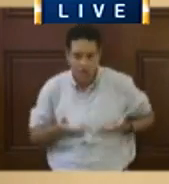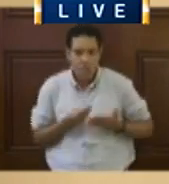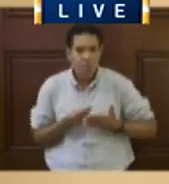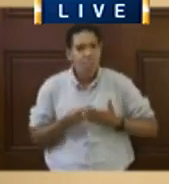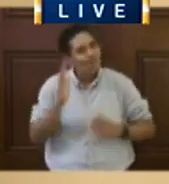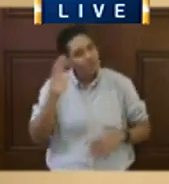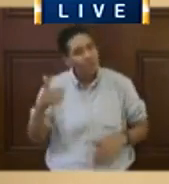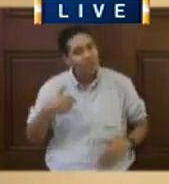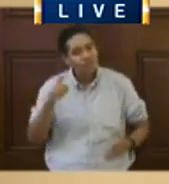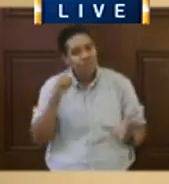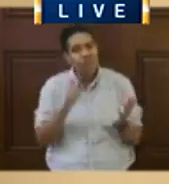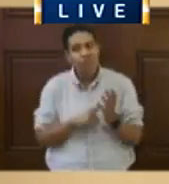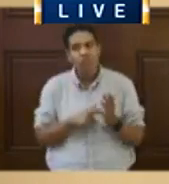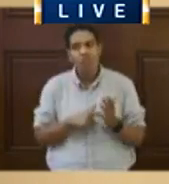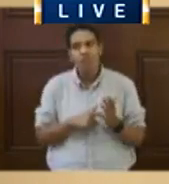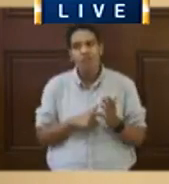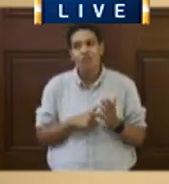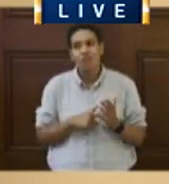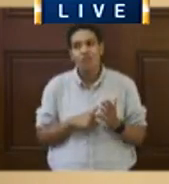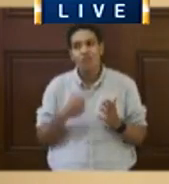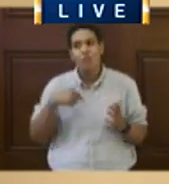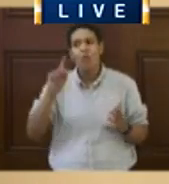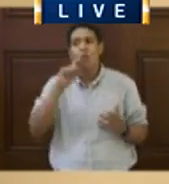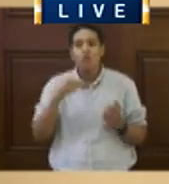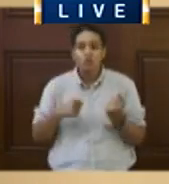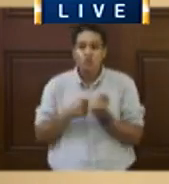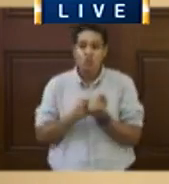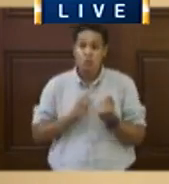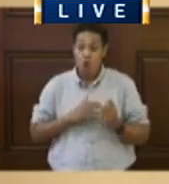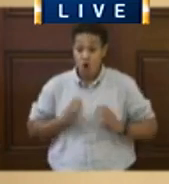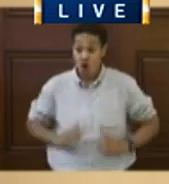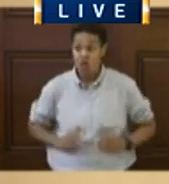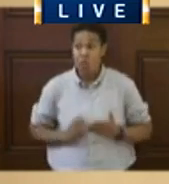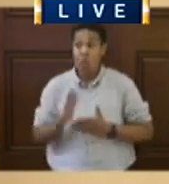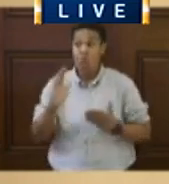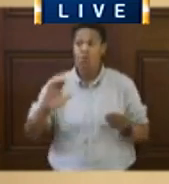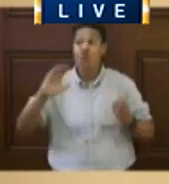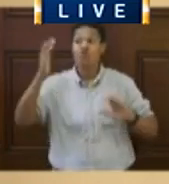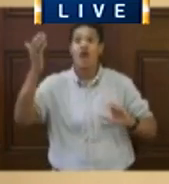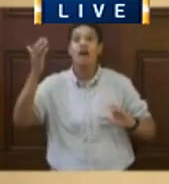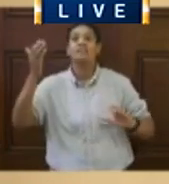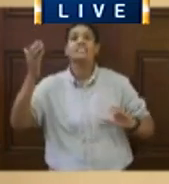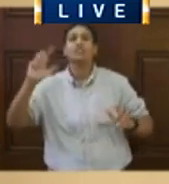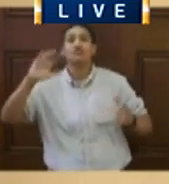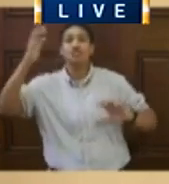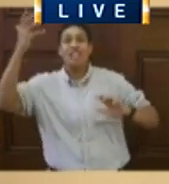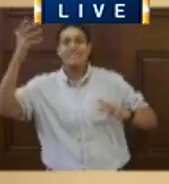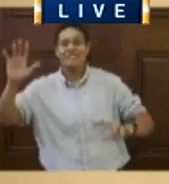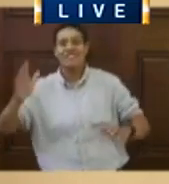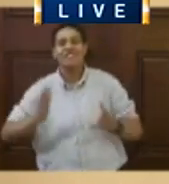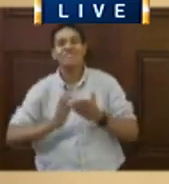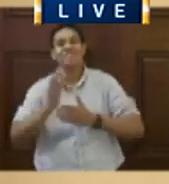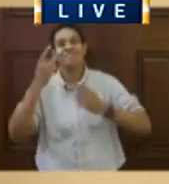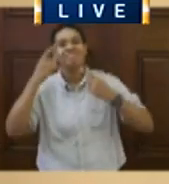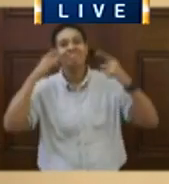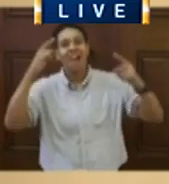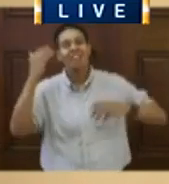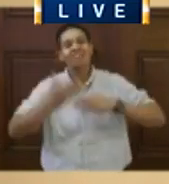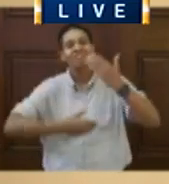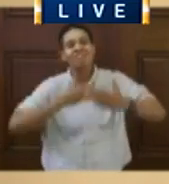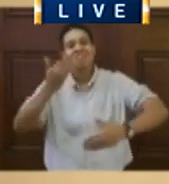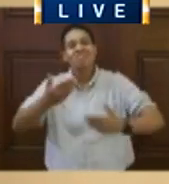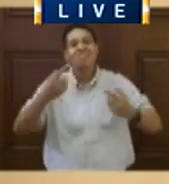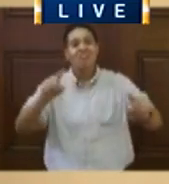want to be able to bank our customers through this crisis and to get them to the other side of this crisis. And therefore, there will be several programs that